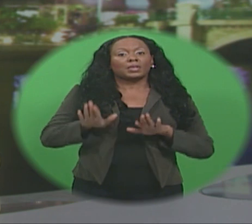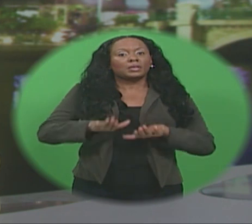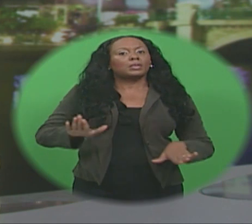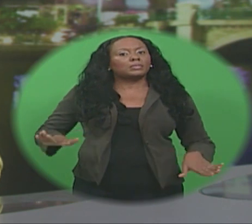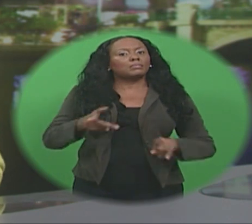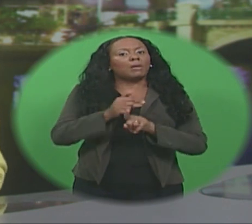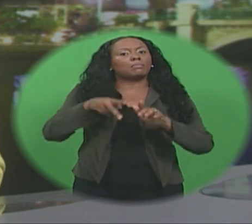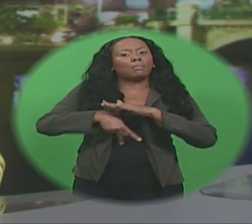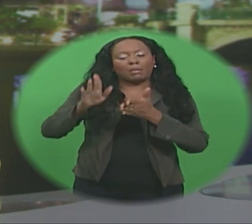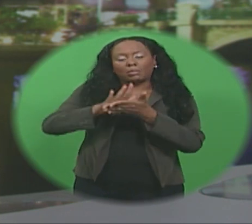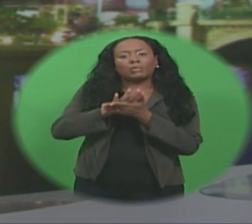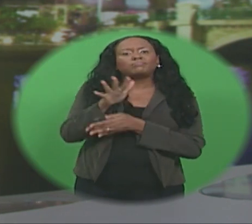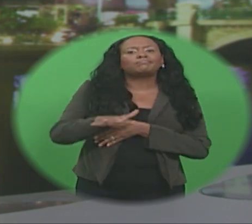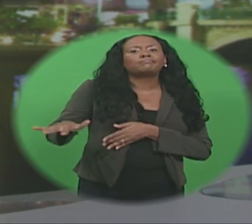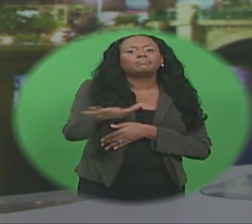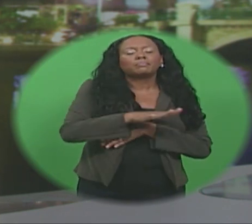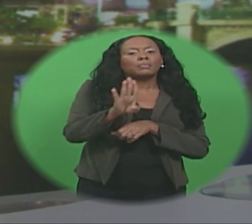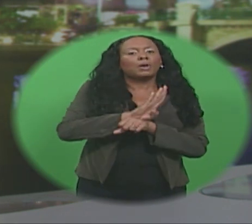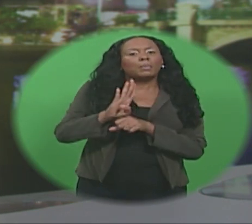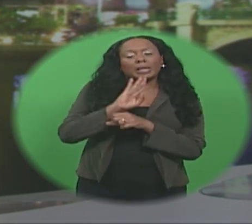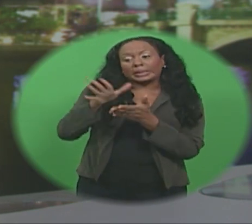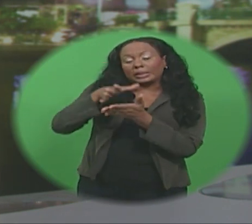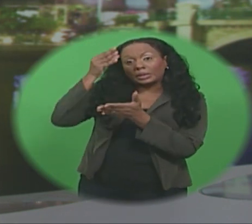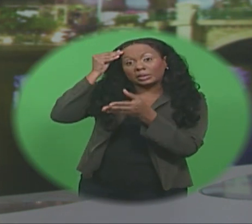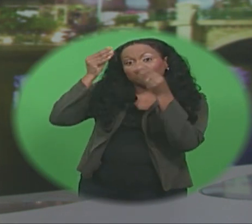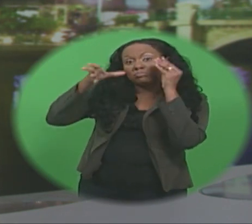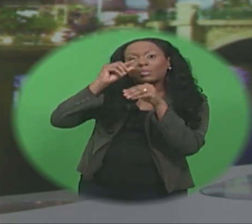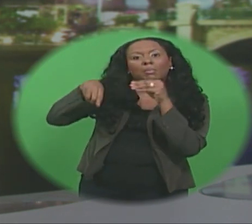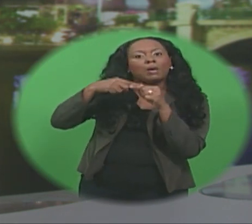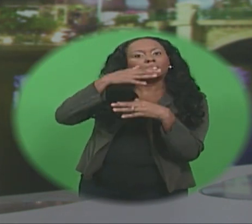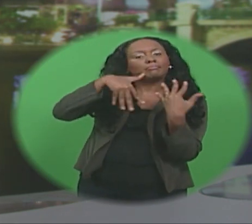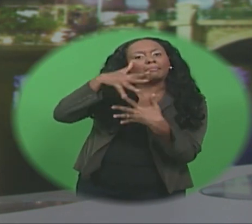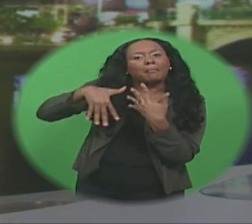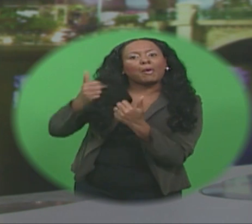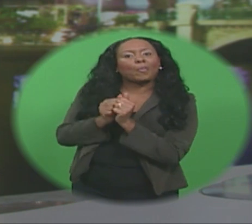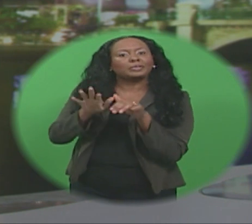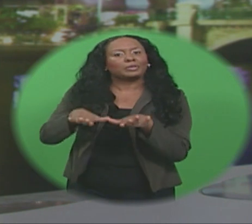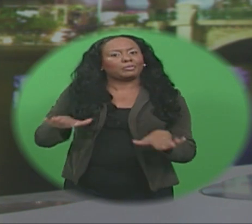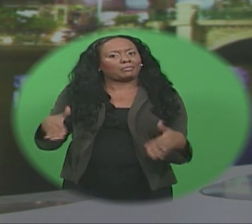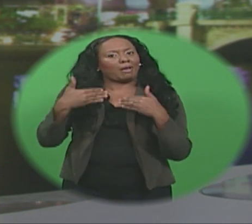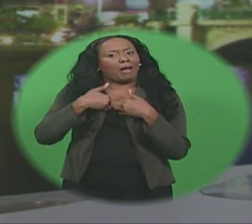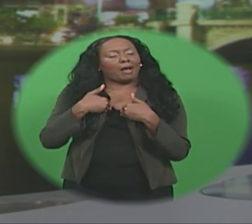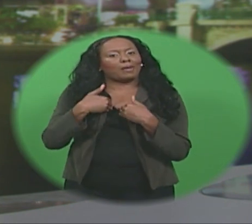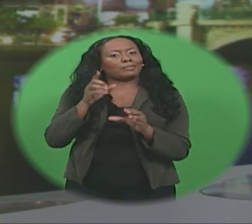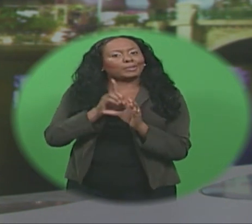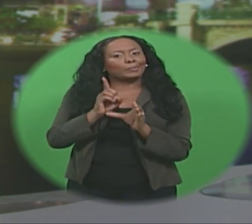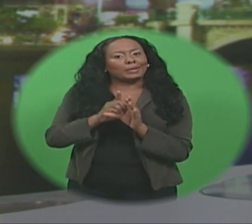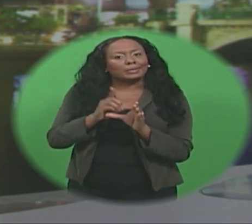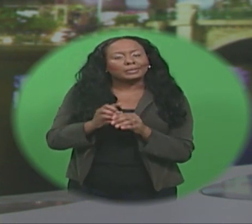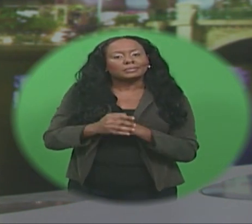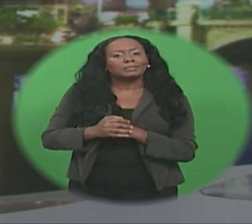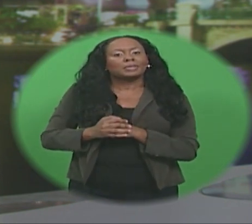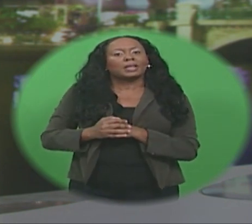Children from primary schools across Barbados were taught about interacting with others who have disabilities. It was done during the second Everyone is